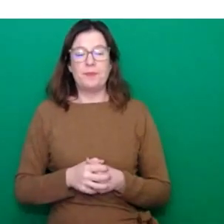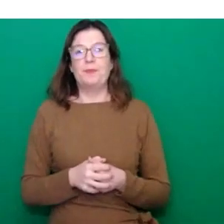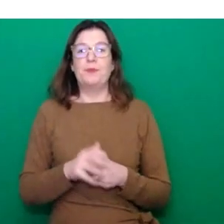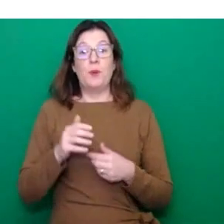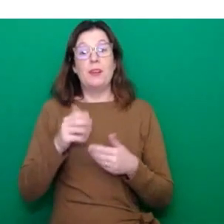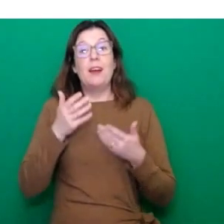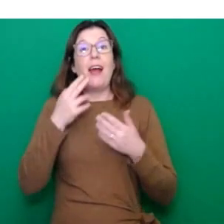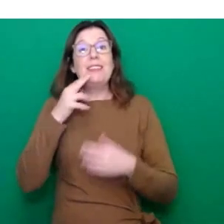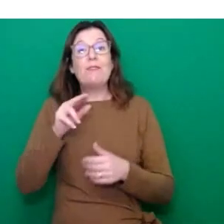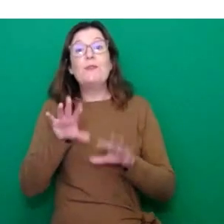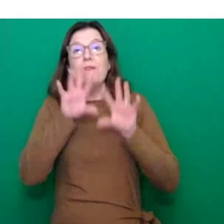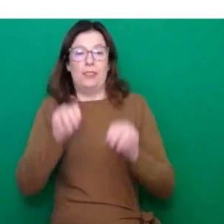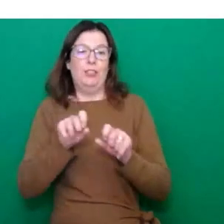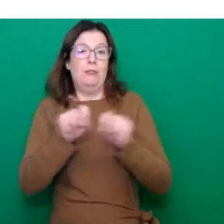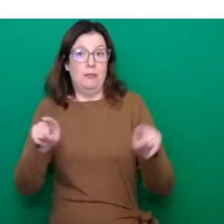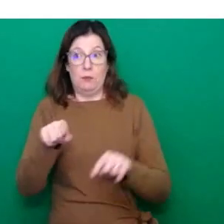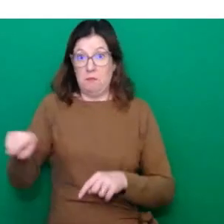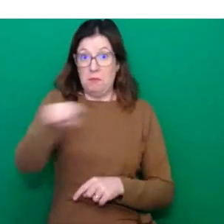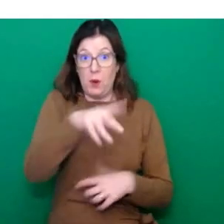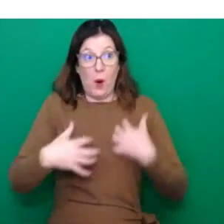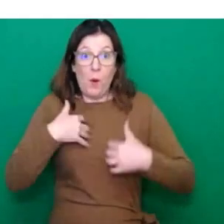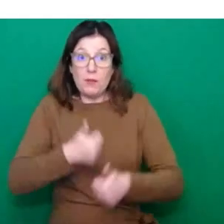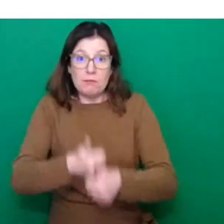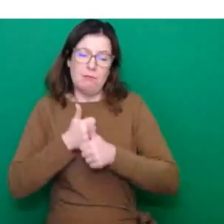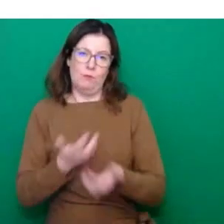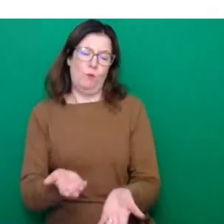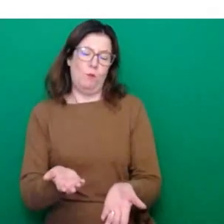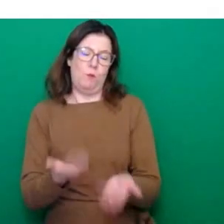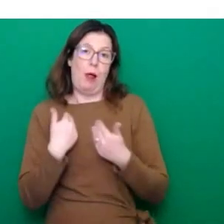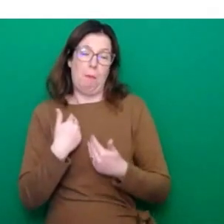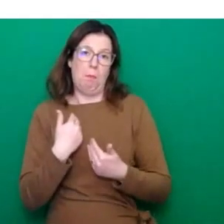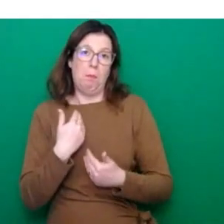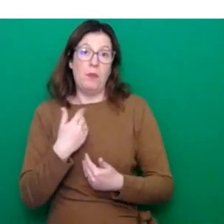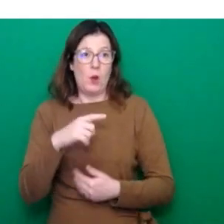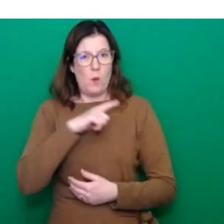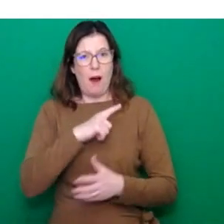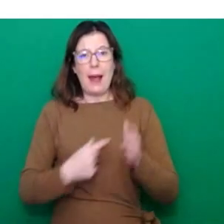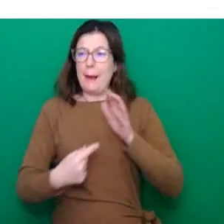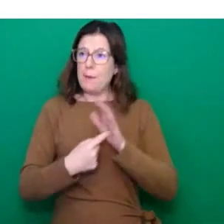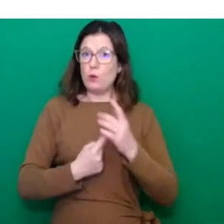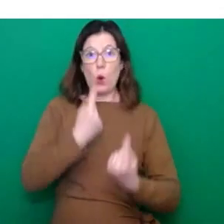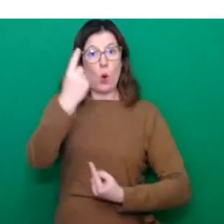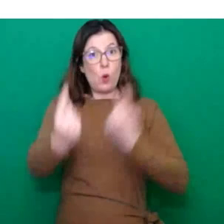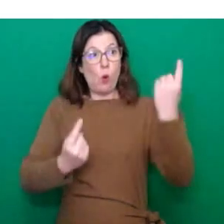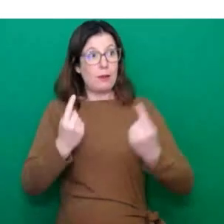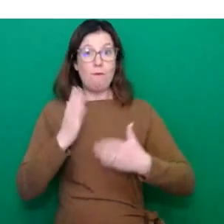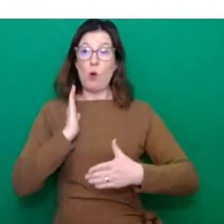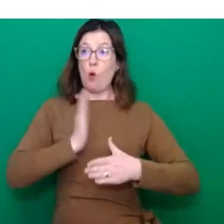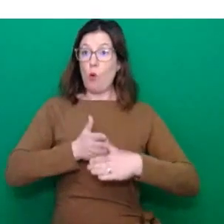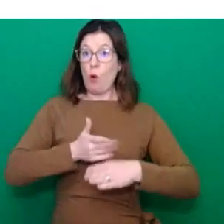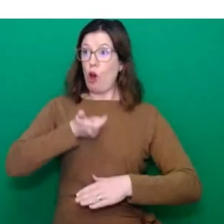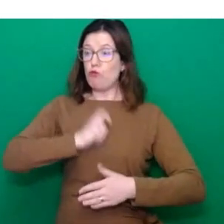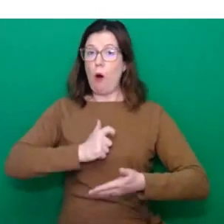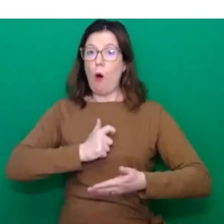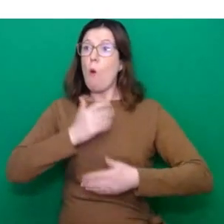and if you're able to contribute to that, we'd really, really welcome that, because having the voices of people who are practicing in those roles helps